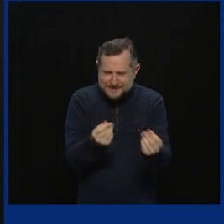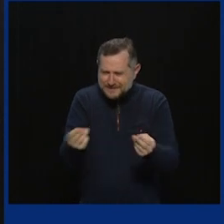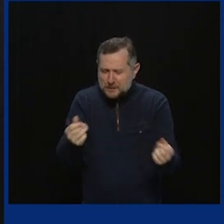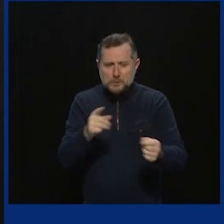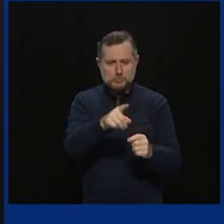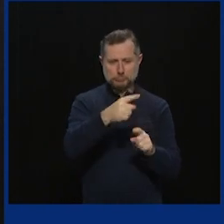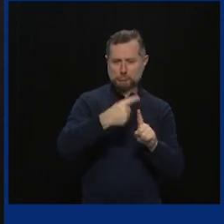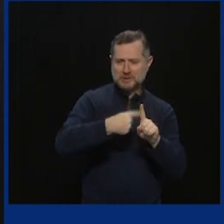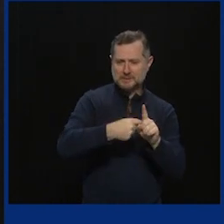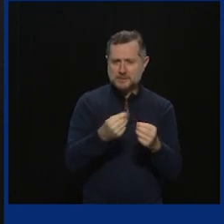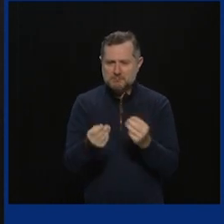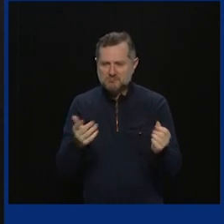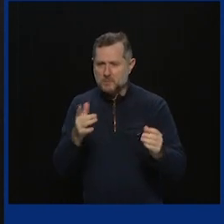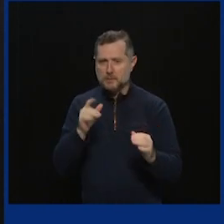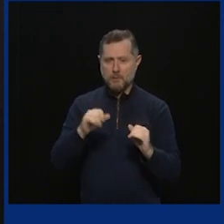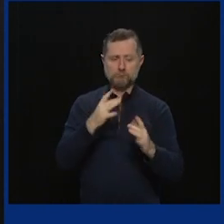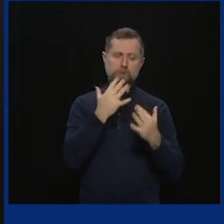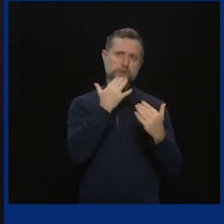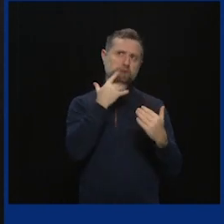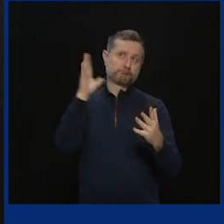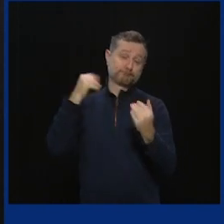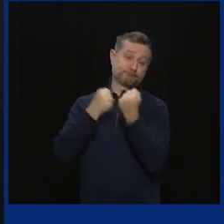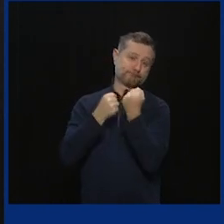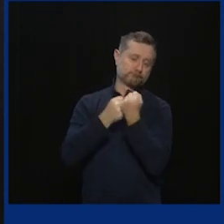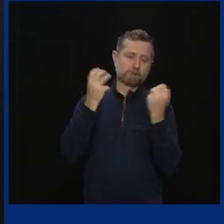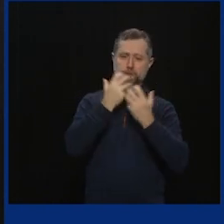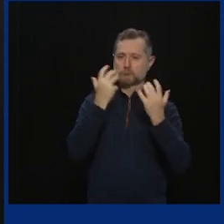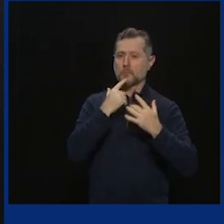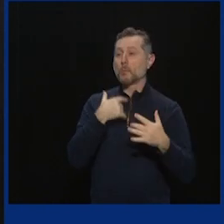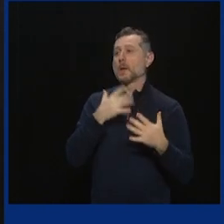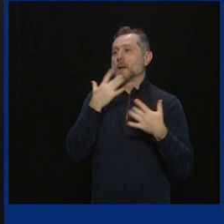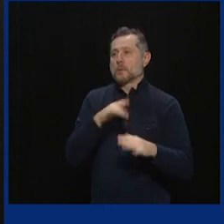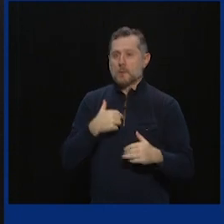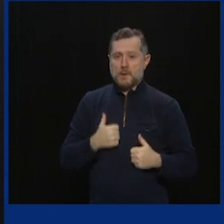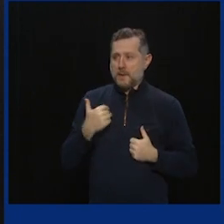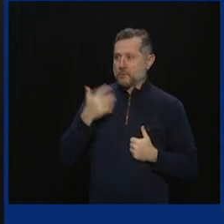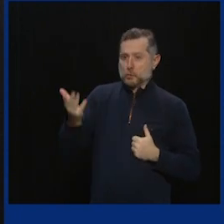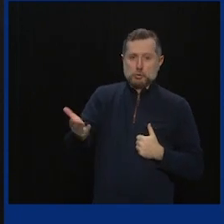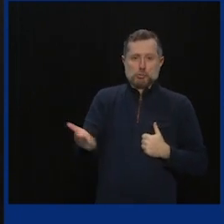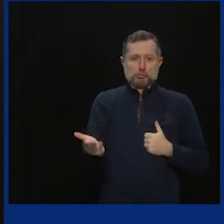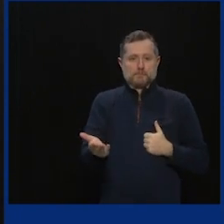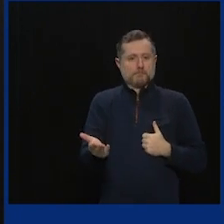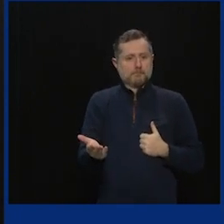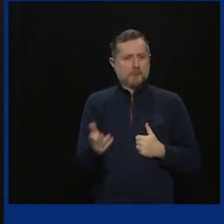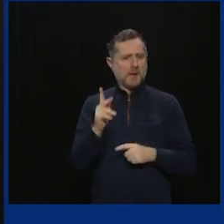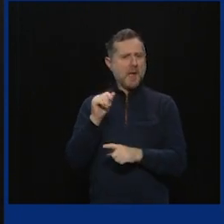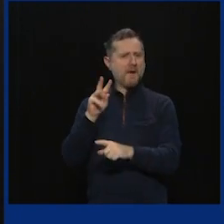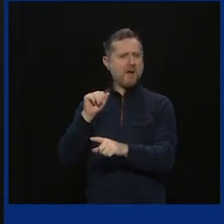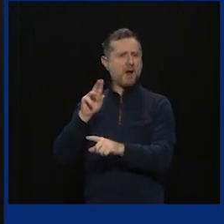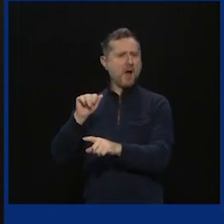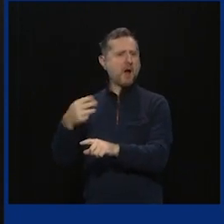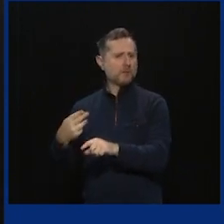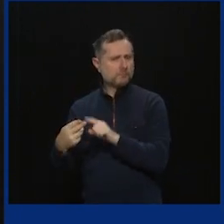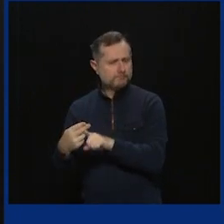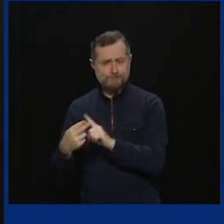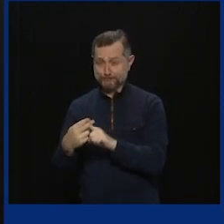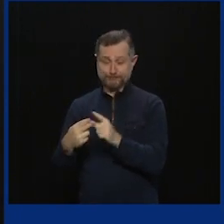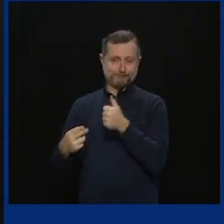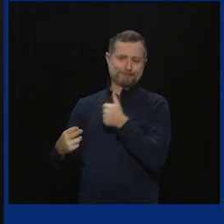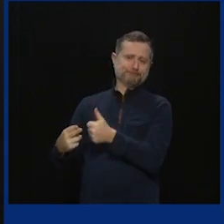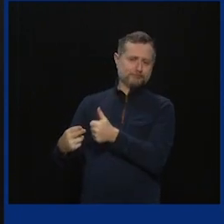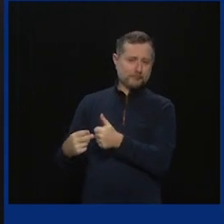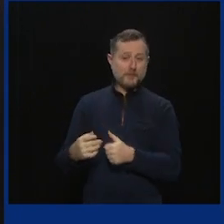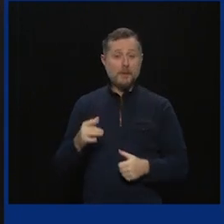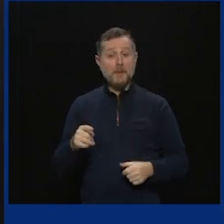his incredible advocacy. We are blessed to have him as our senator, Senator Cavanaugh. And Margaret Chin and I have gone to a lot